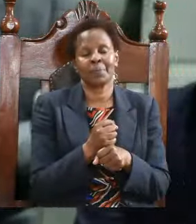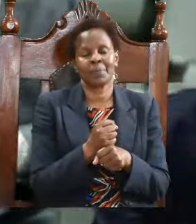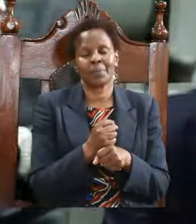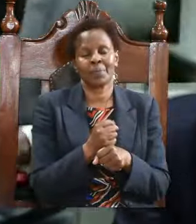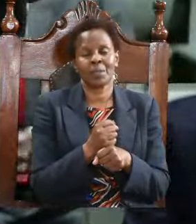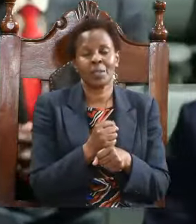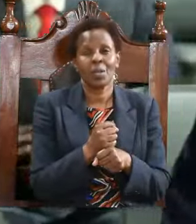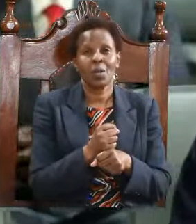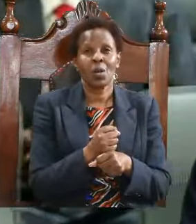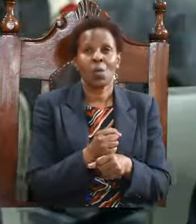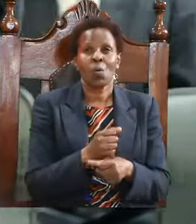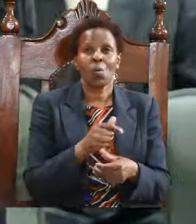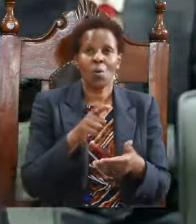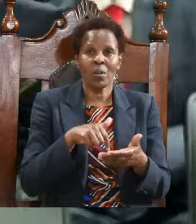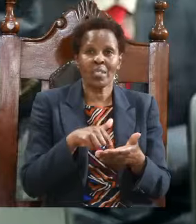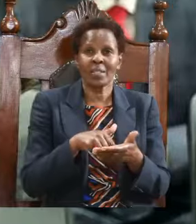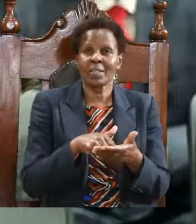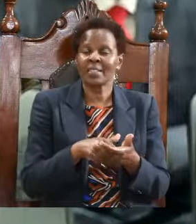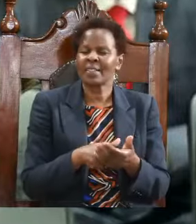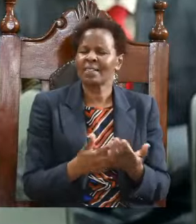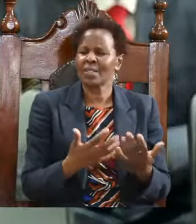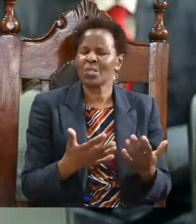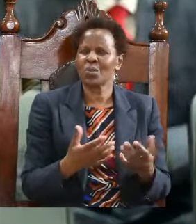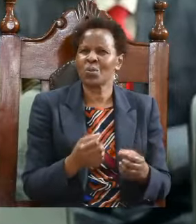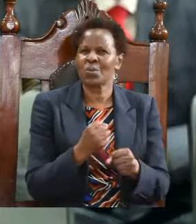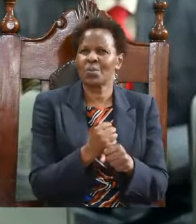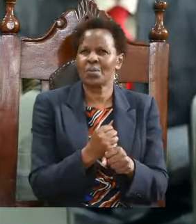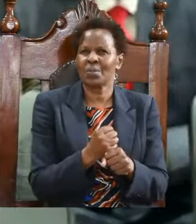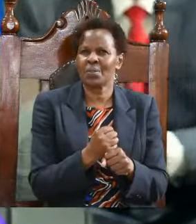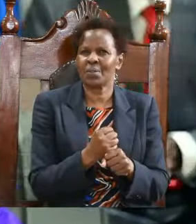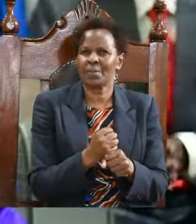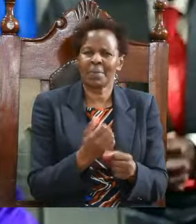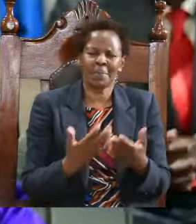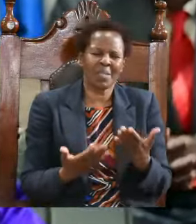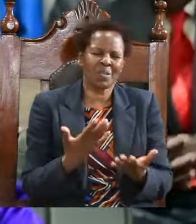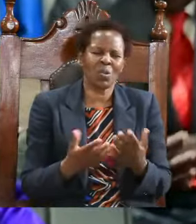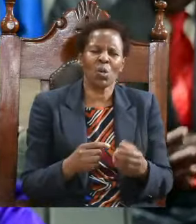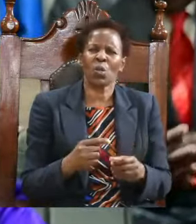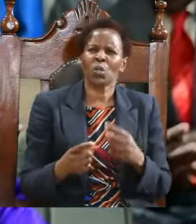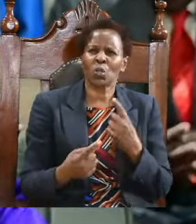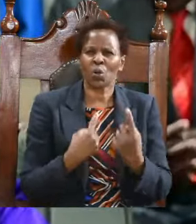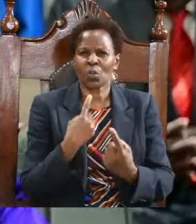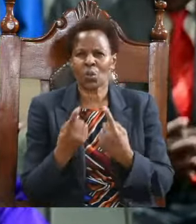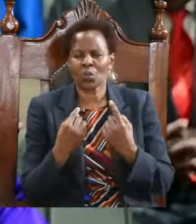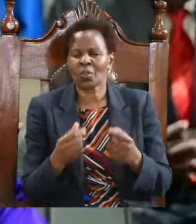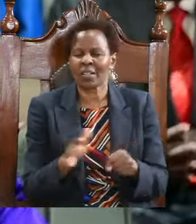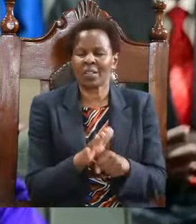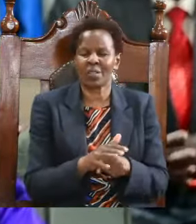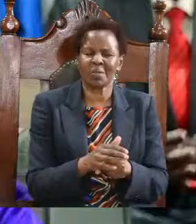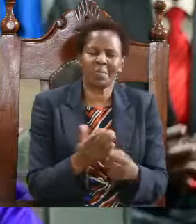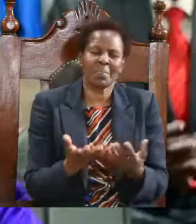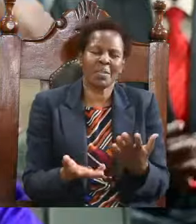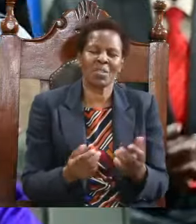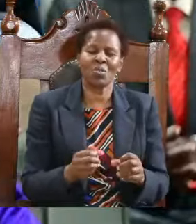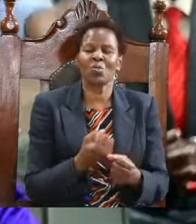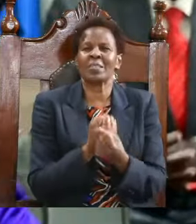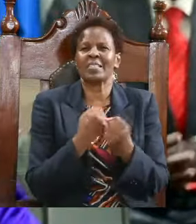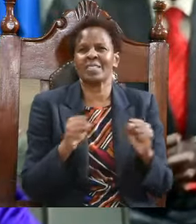What impact do you have? You might say a lot. You are born again. You are